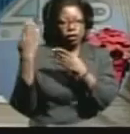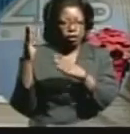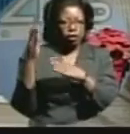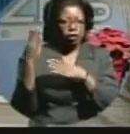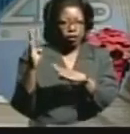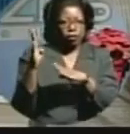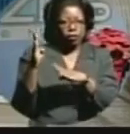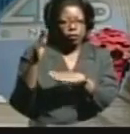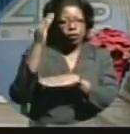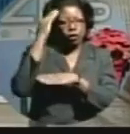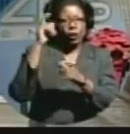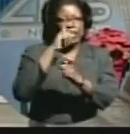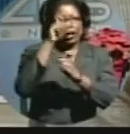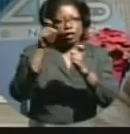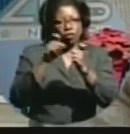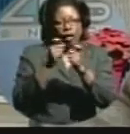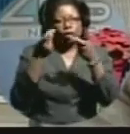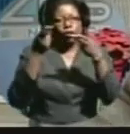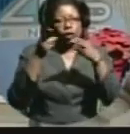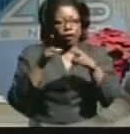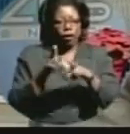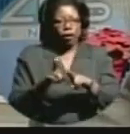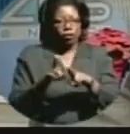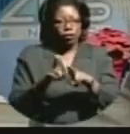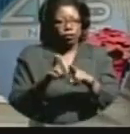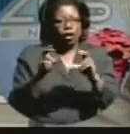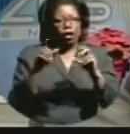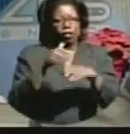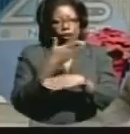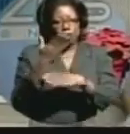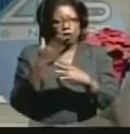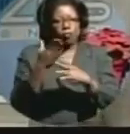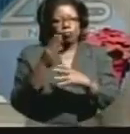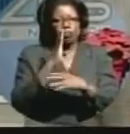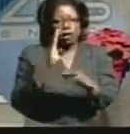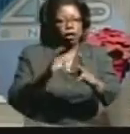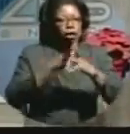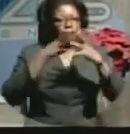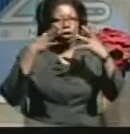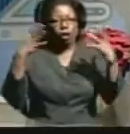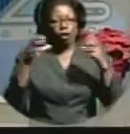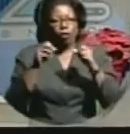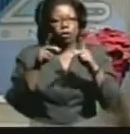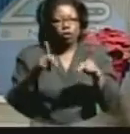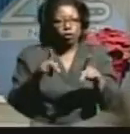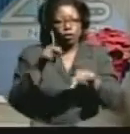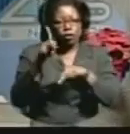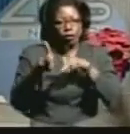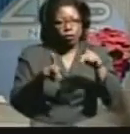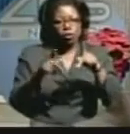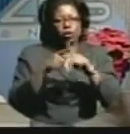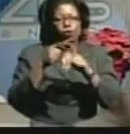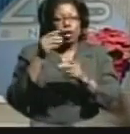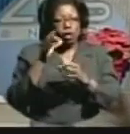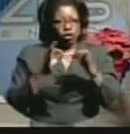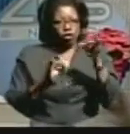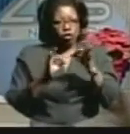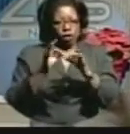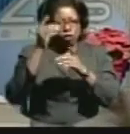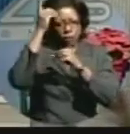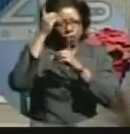this transaction. There's going to be a lot of opportunity for the Bahamian public to judge this